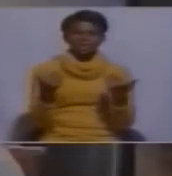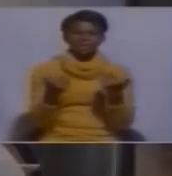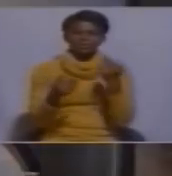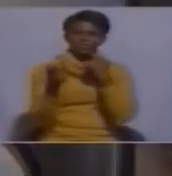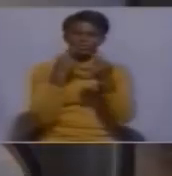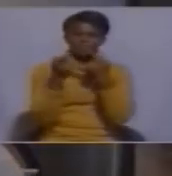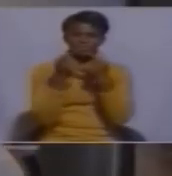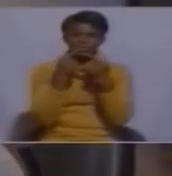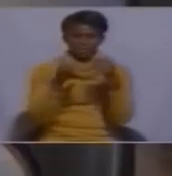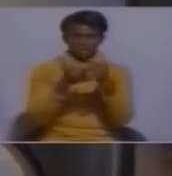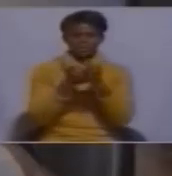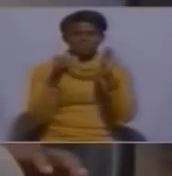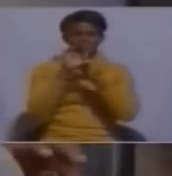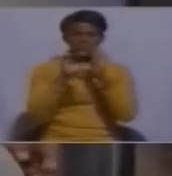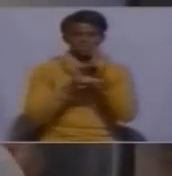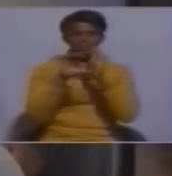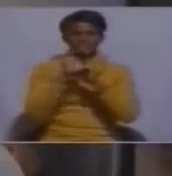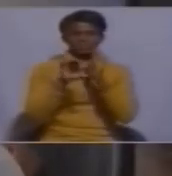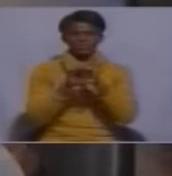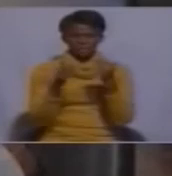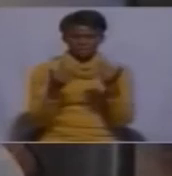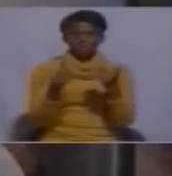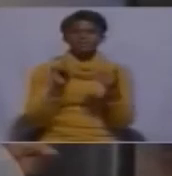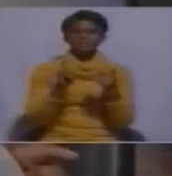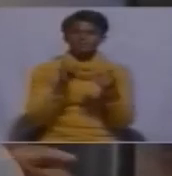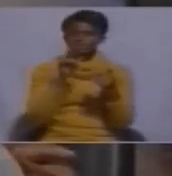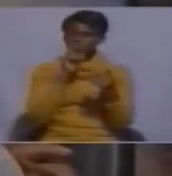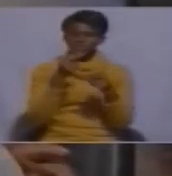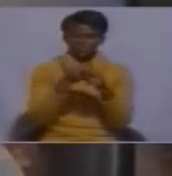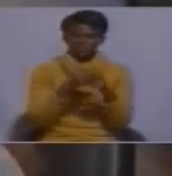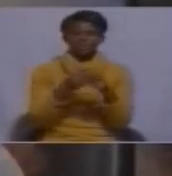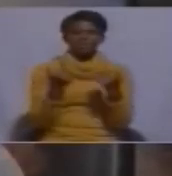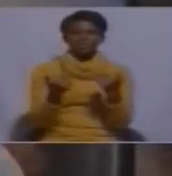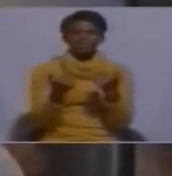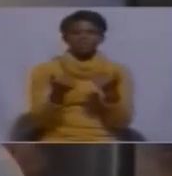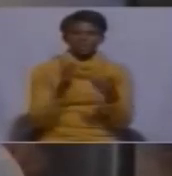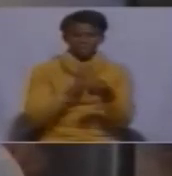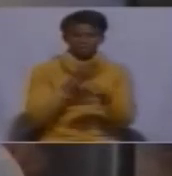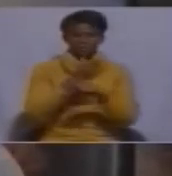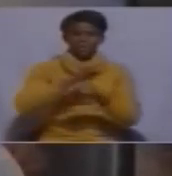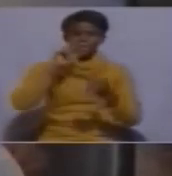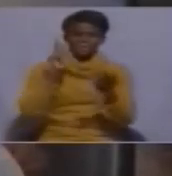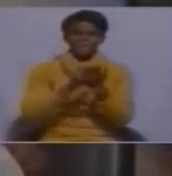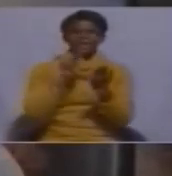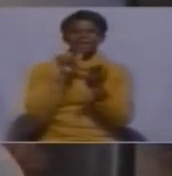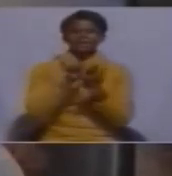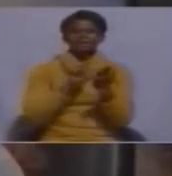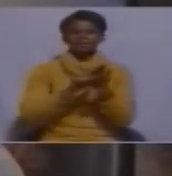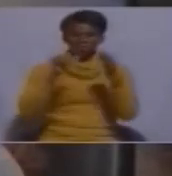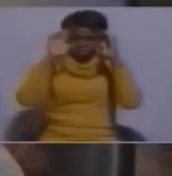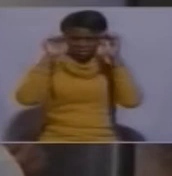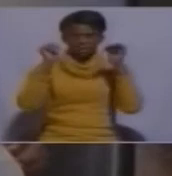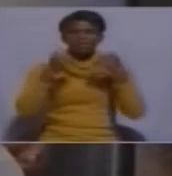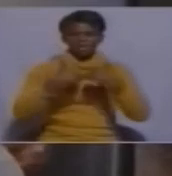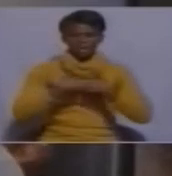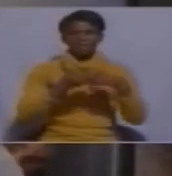we're dealing with today, the Constitution. As it stands now, it's over a month since the document was signed into law by the President. We still have